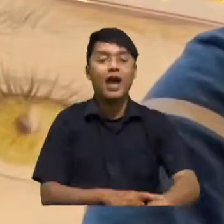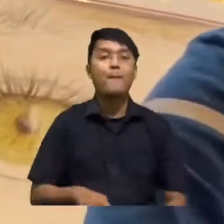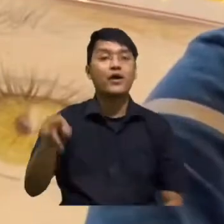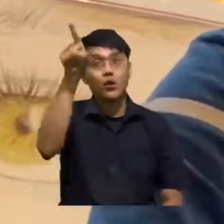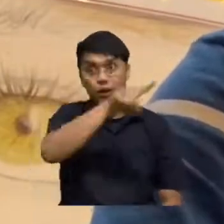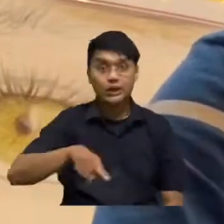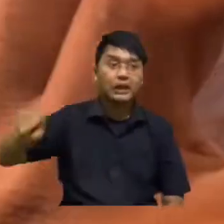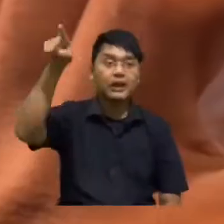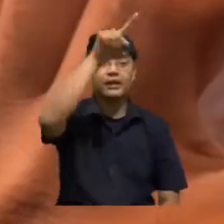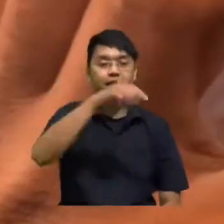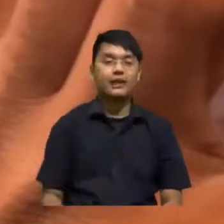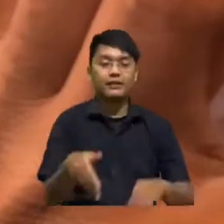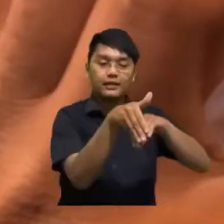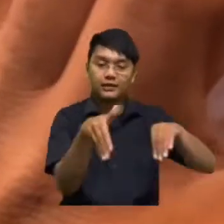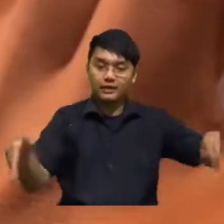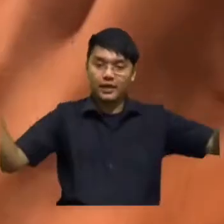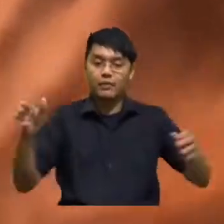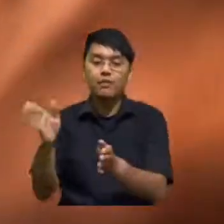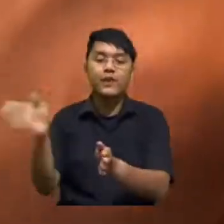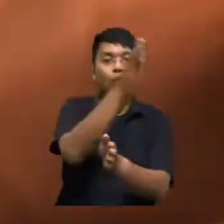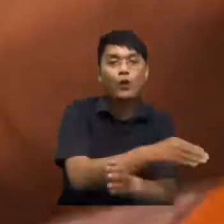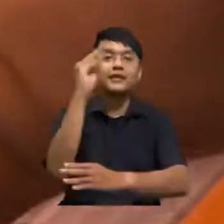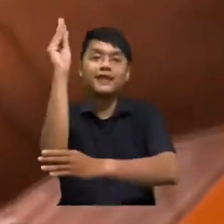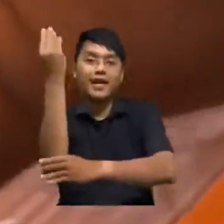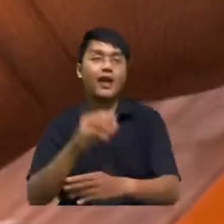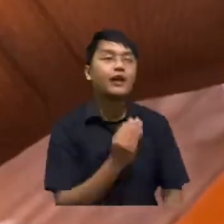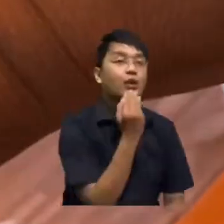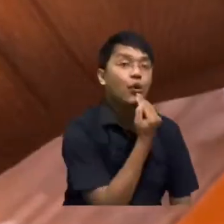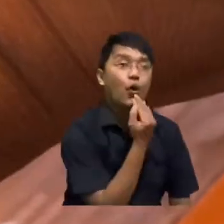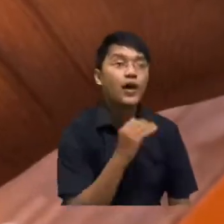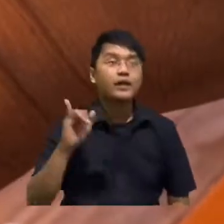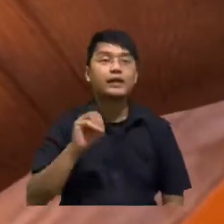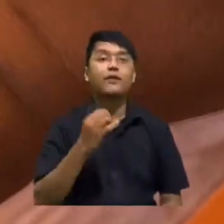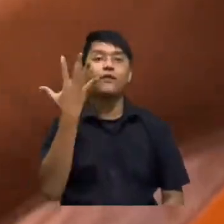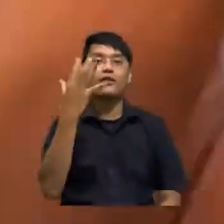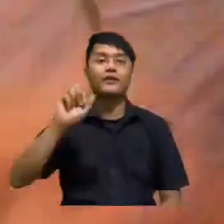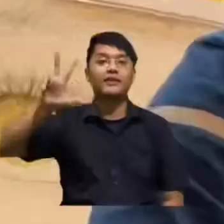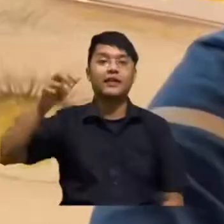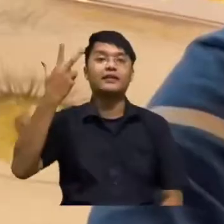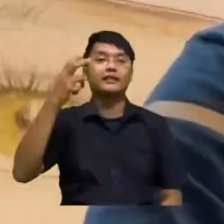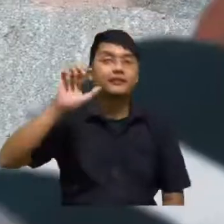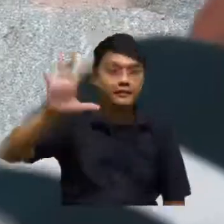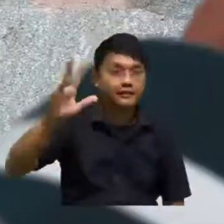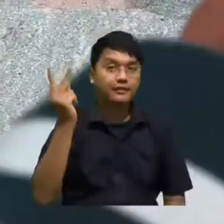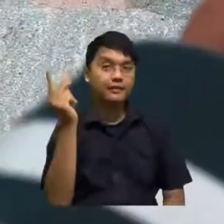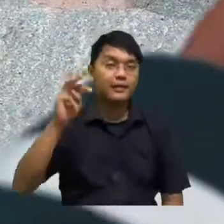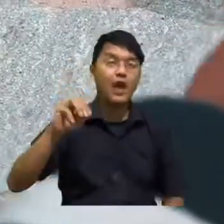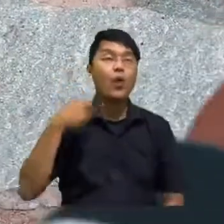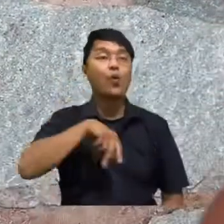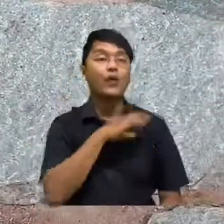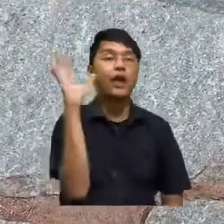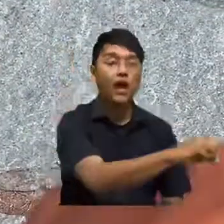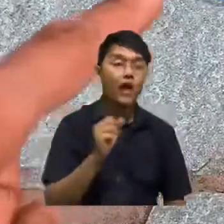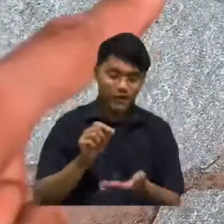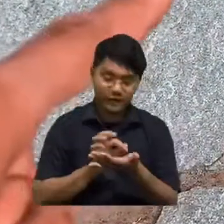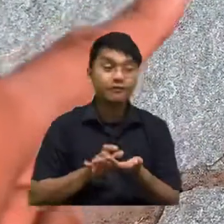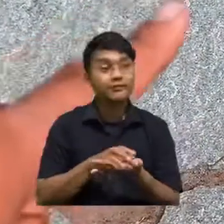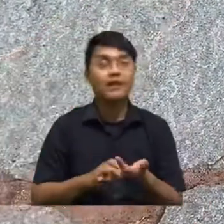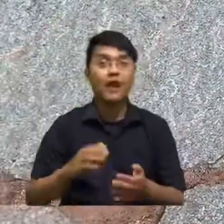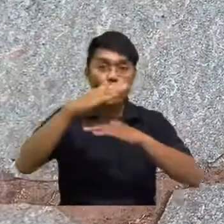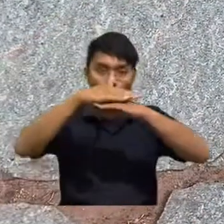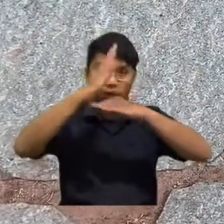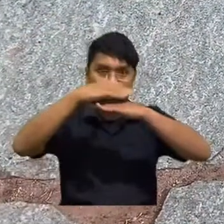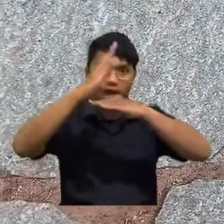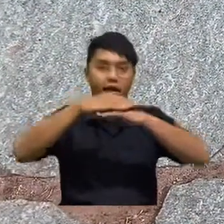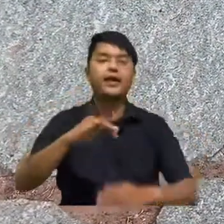Circle Line, the distance between Jakarta and Seoul is 5,335 kilometers. We got data that the viewing angle